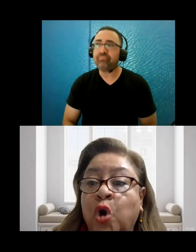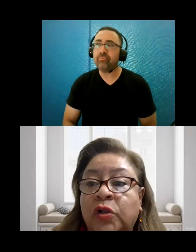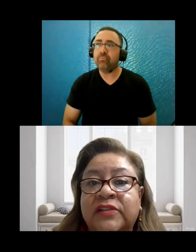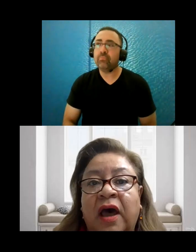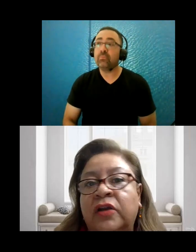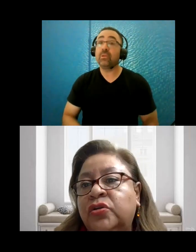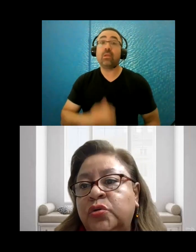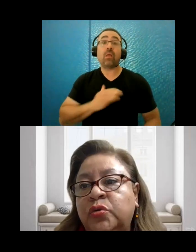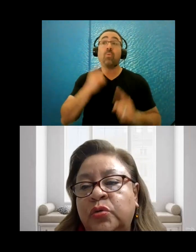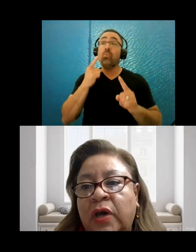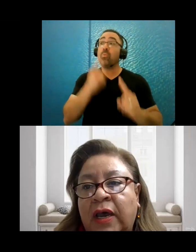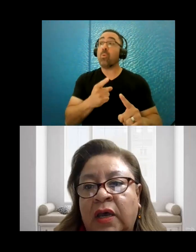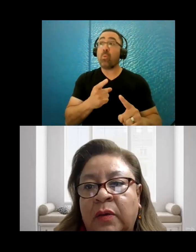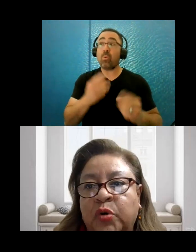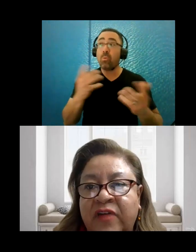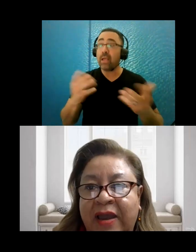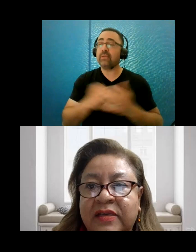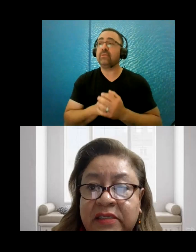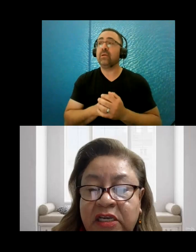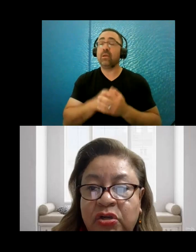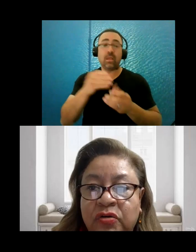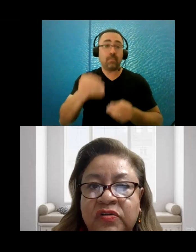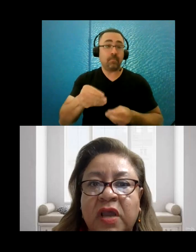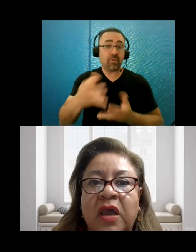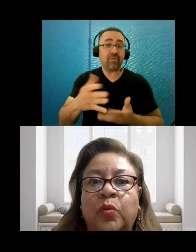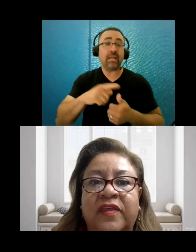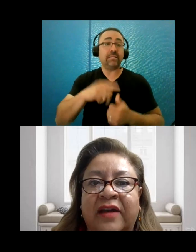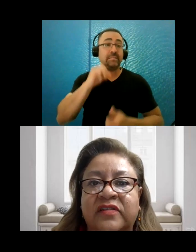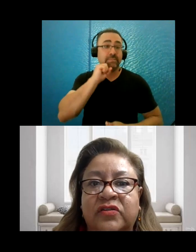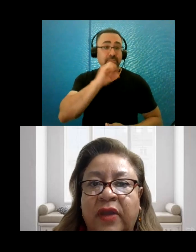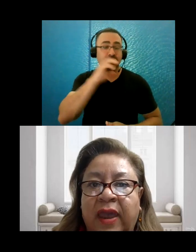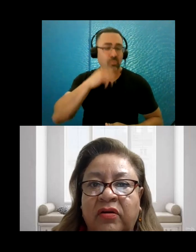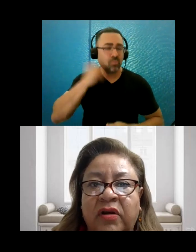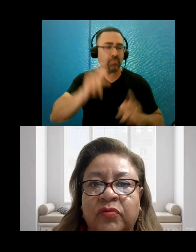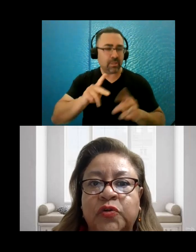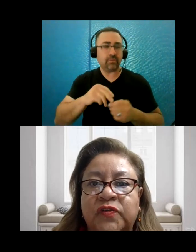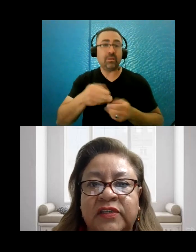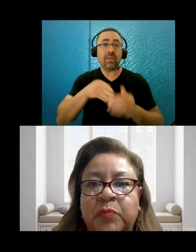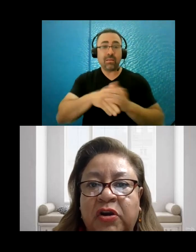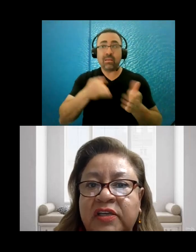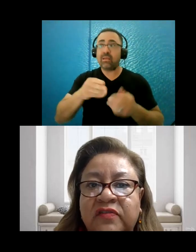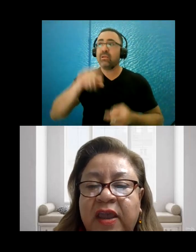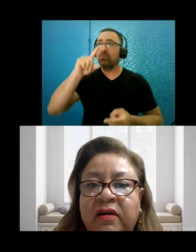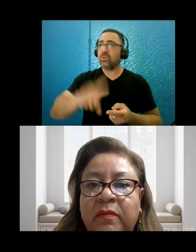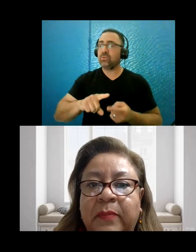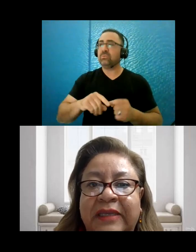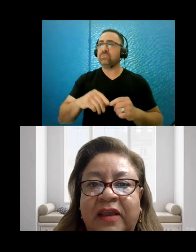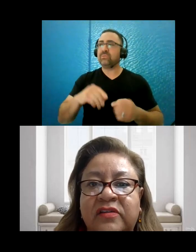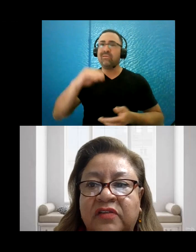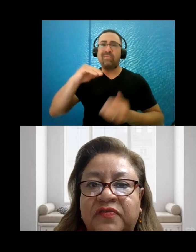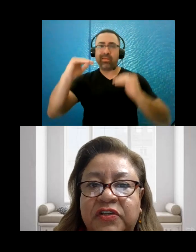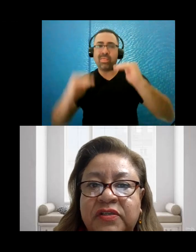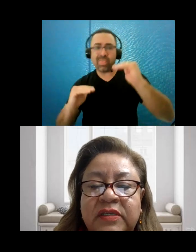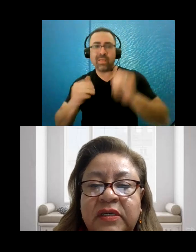Our goals are to provide seniors with access to care, reduce disparities of care,